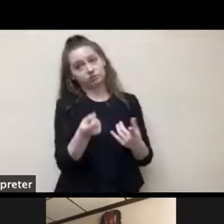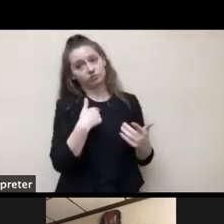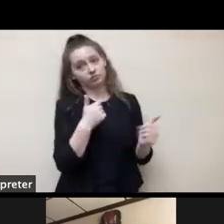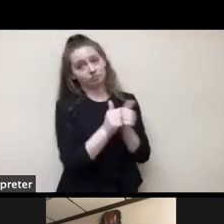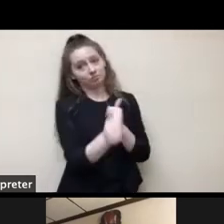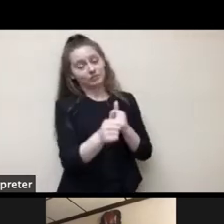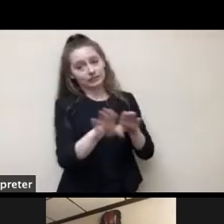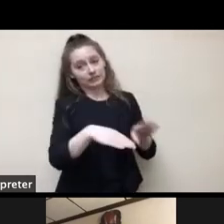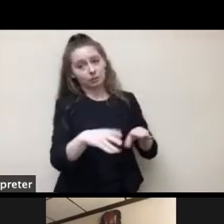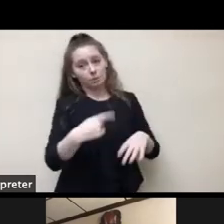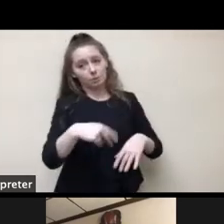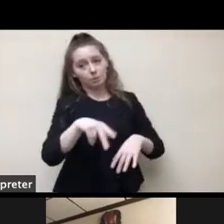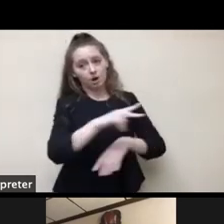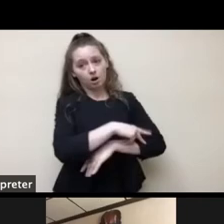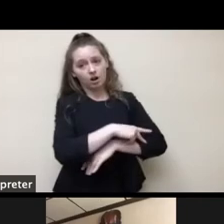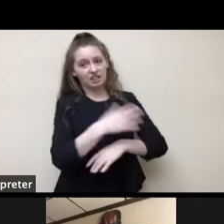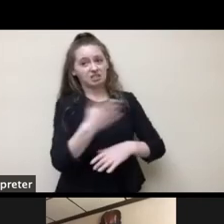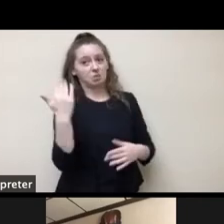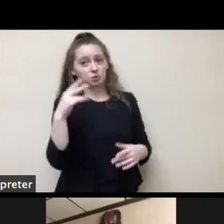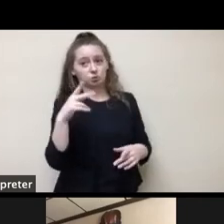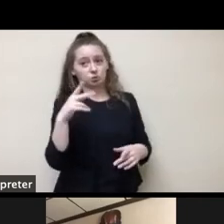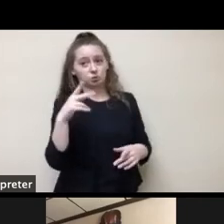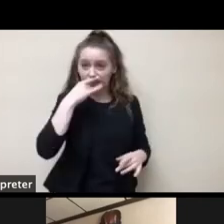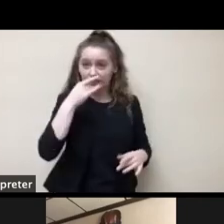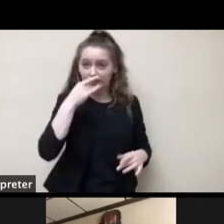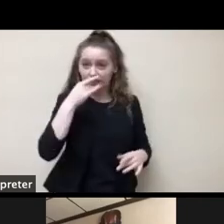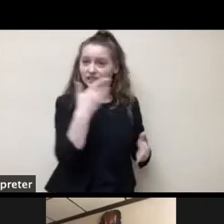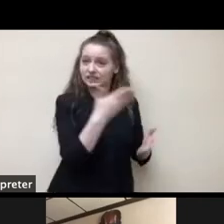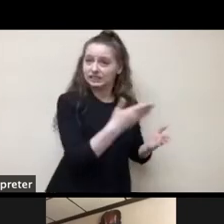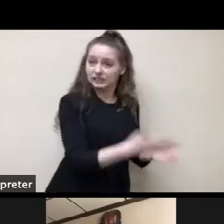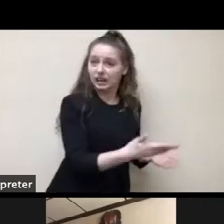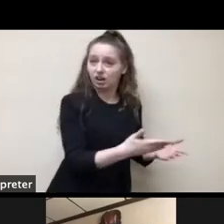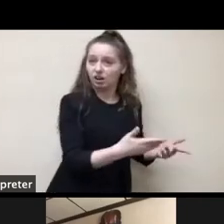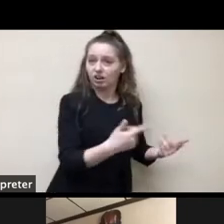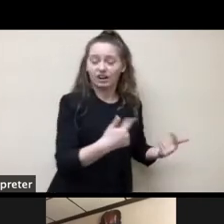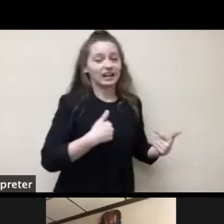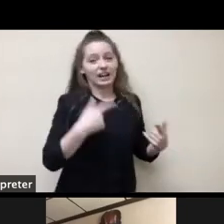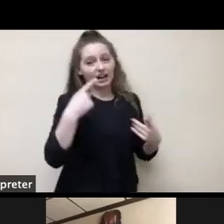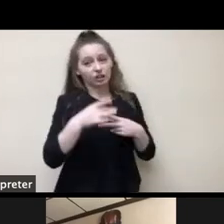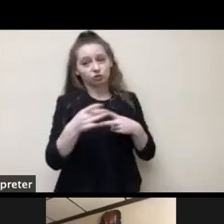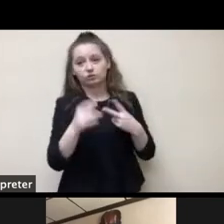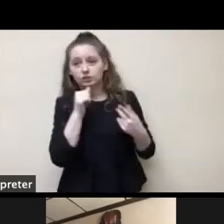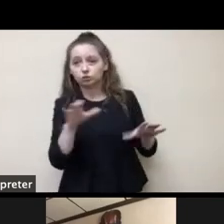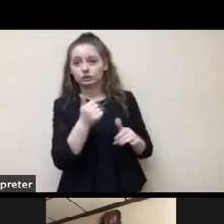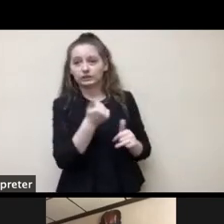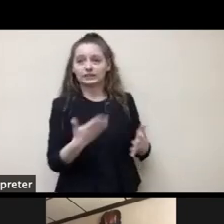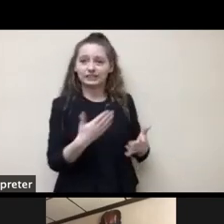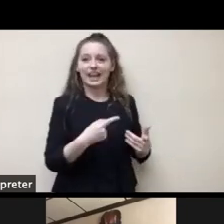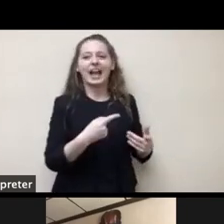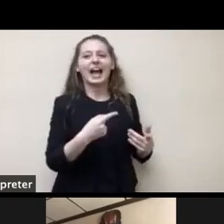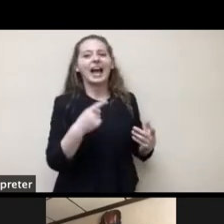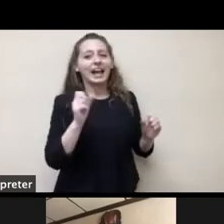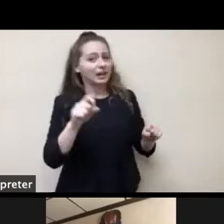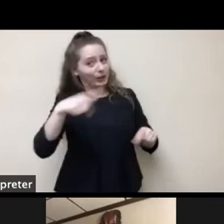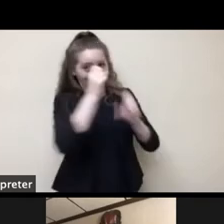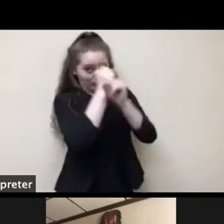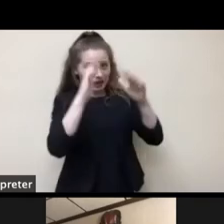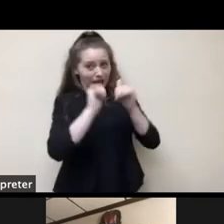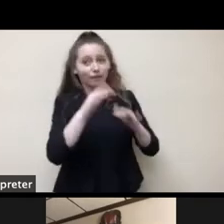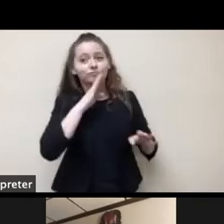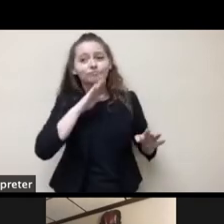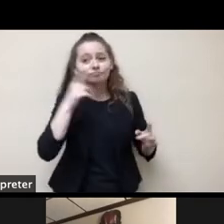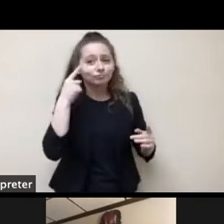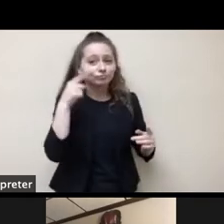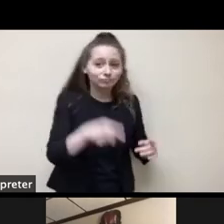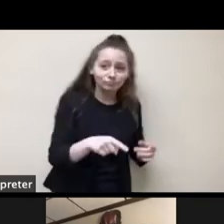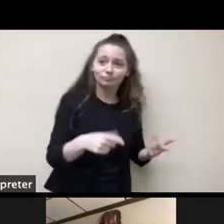to do nothing. I can only imagine how frustrating this is for you because you are a park guy and you love it when kids are in the parks, but right